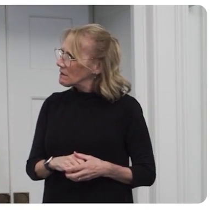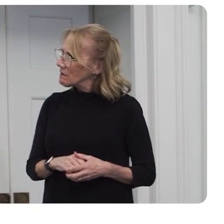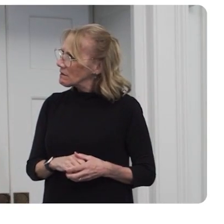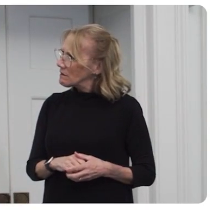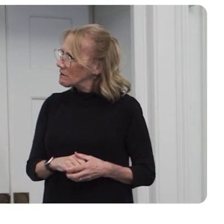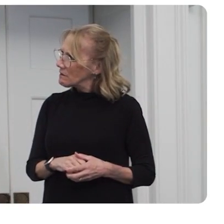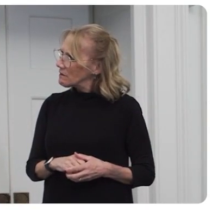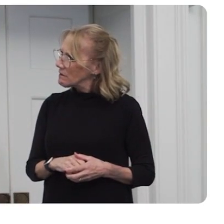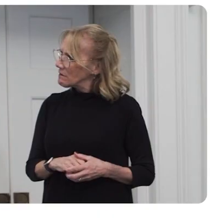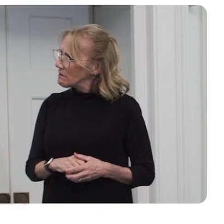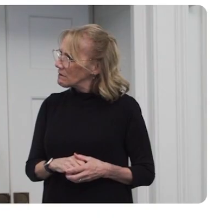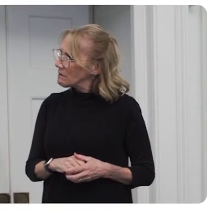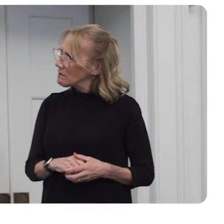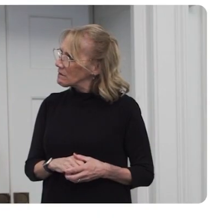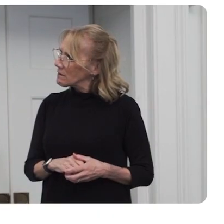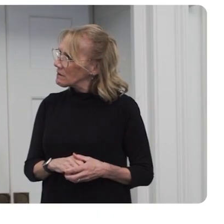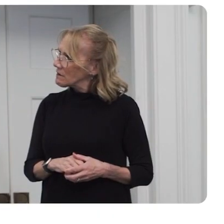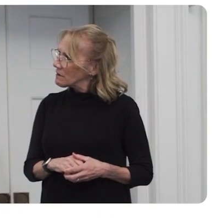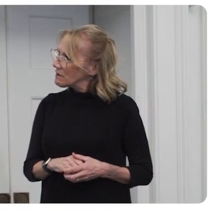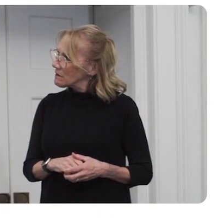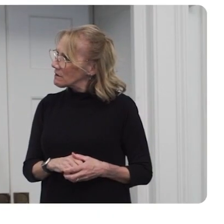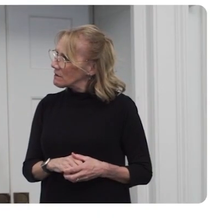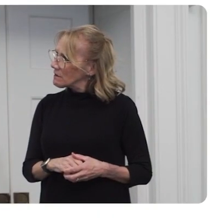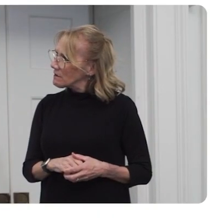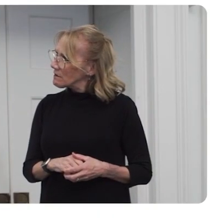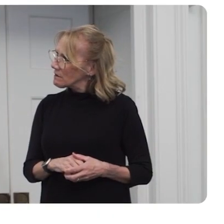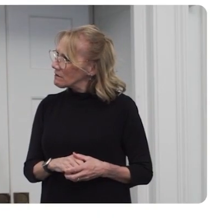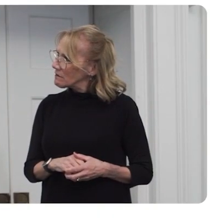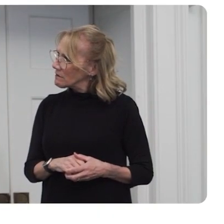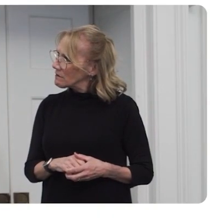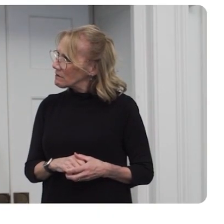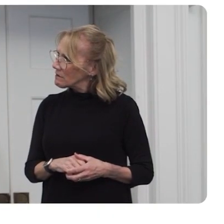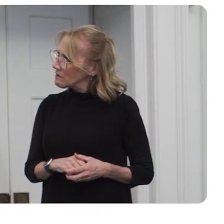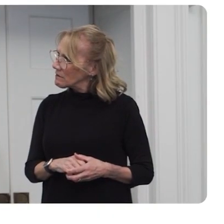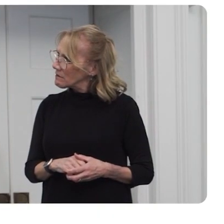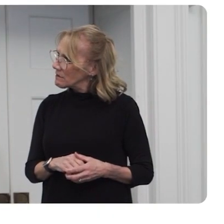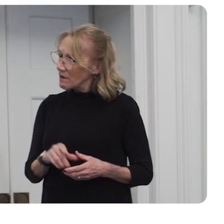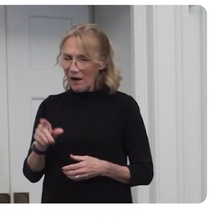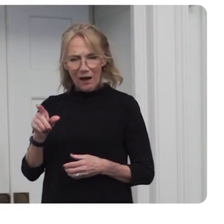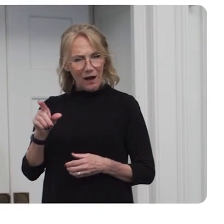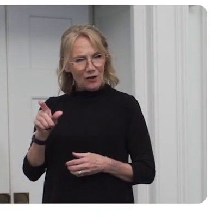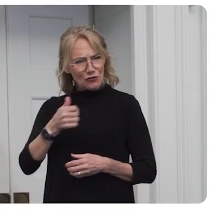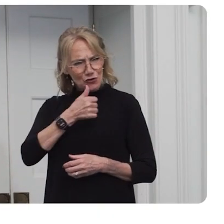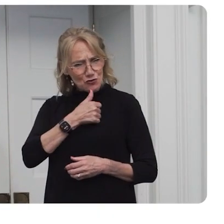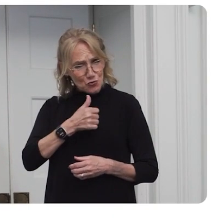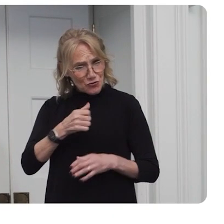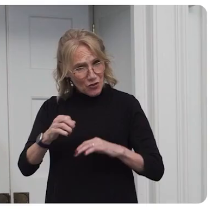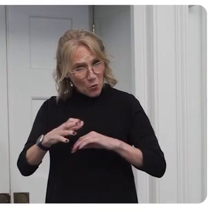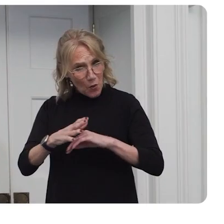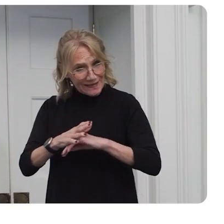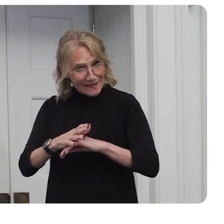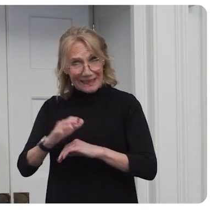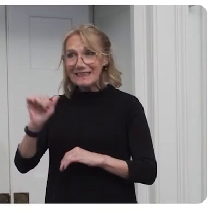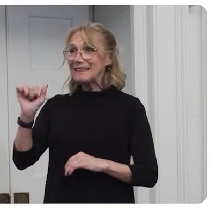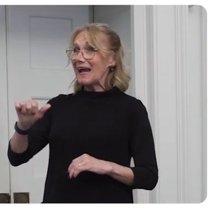Because So that you can drink out of them. drink out of them. Did I hear something that you were going to do that at the wedding?